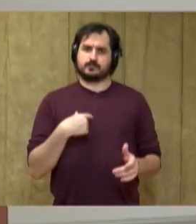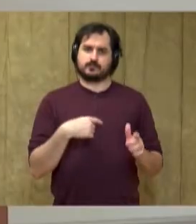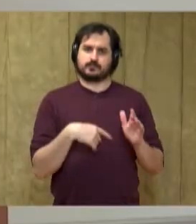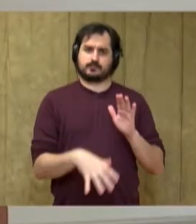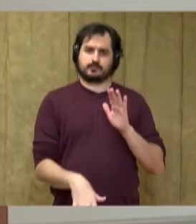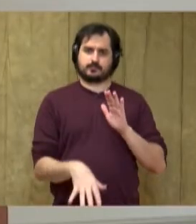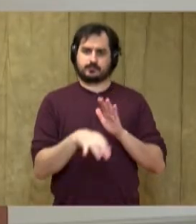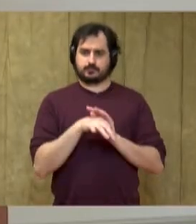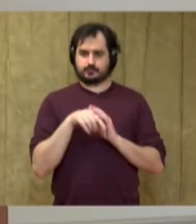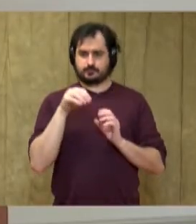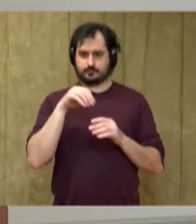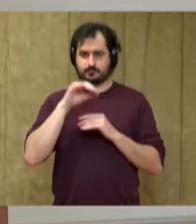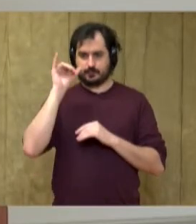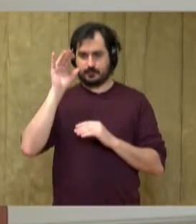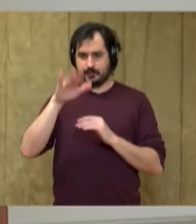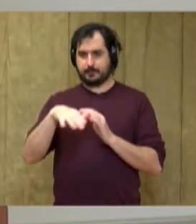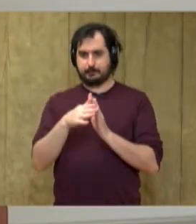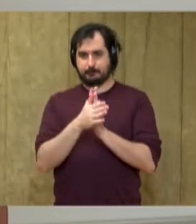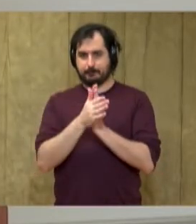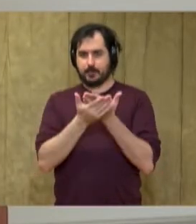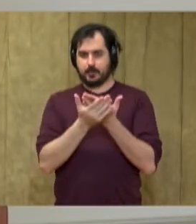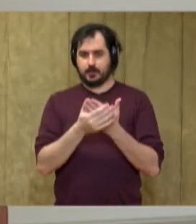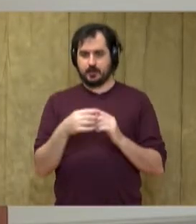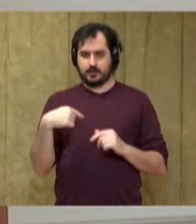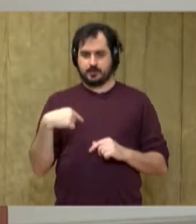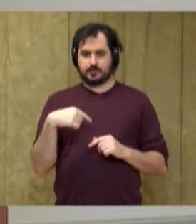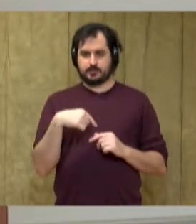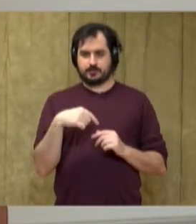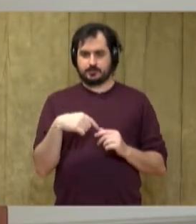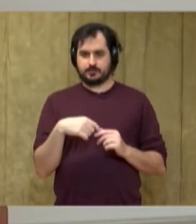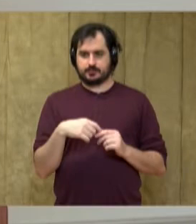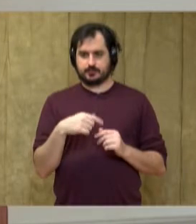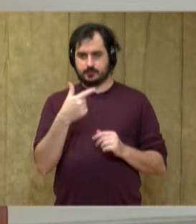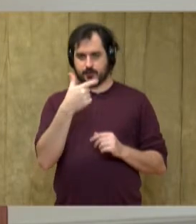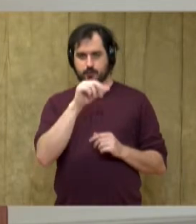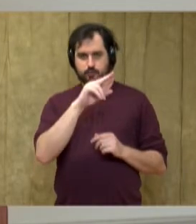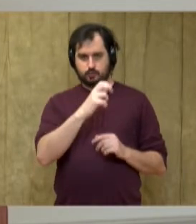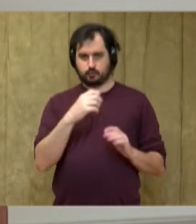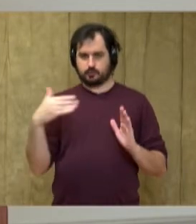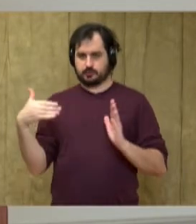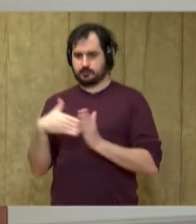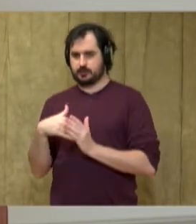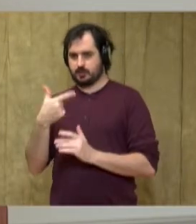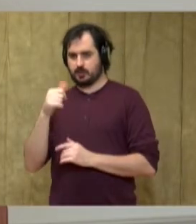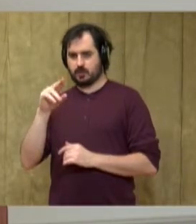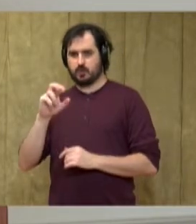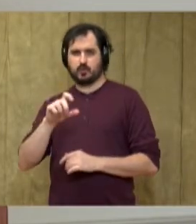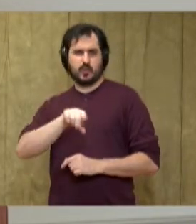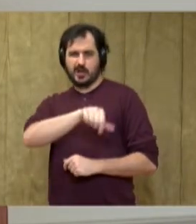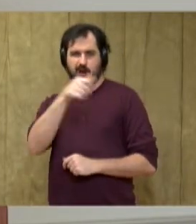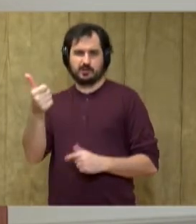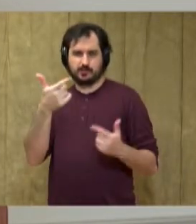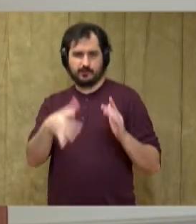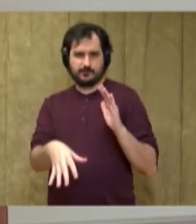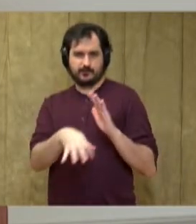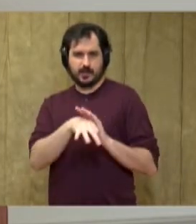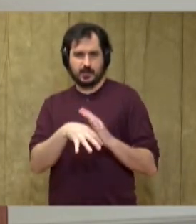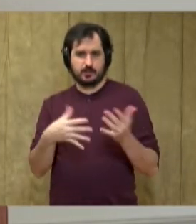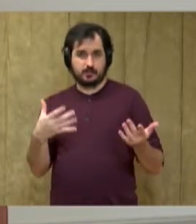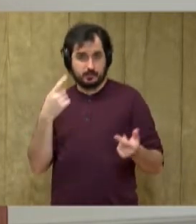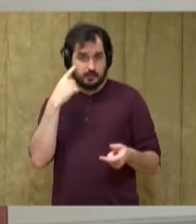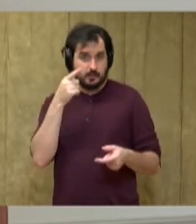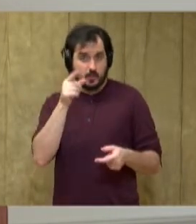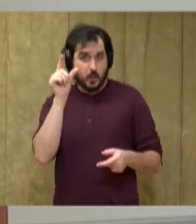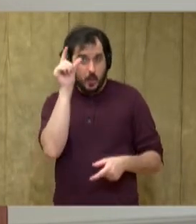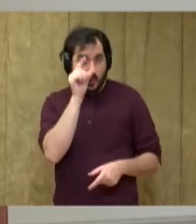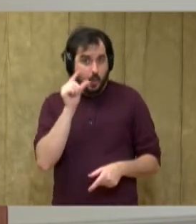I found it in this book, George versus George, but where might you find it? Where else could you find it? Do you think if you